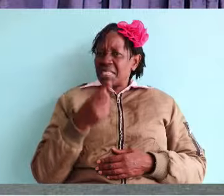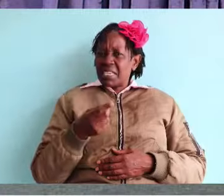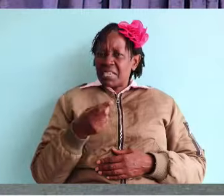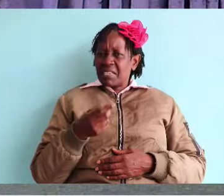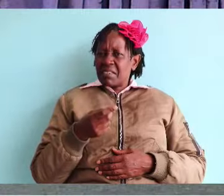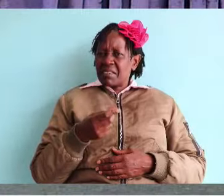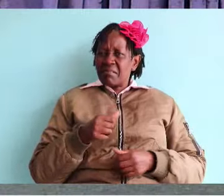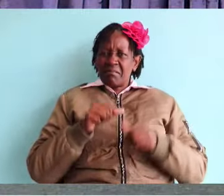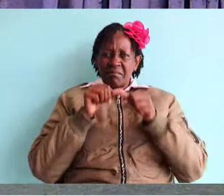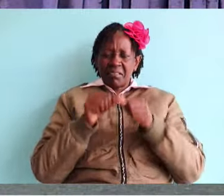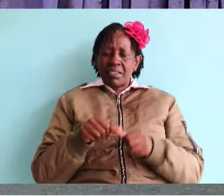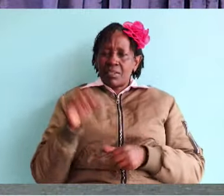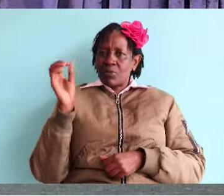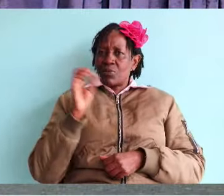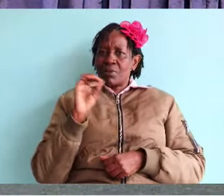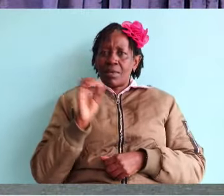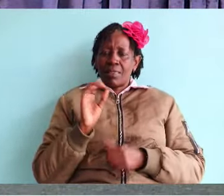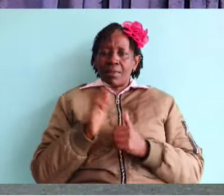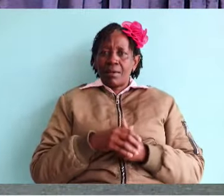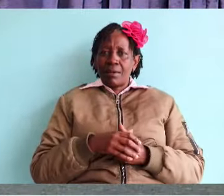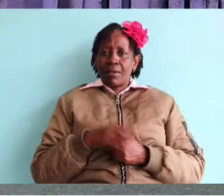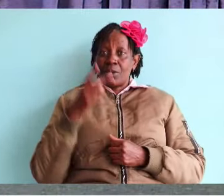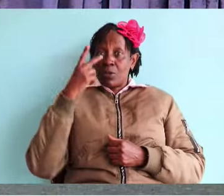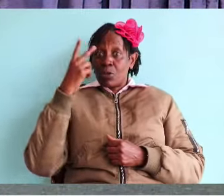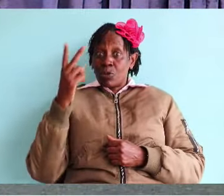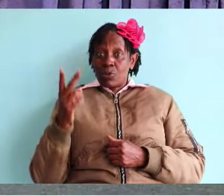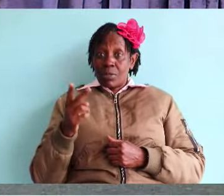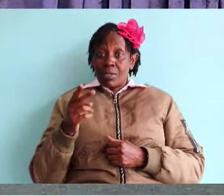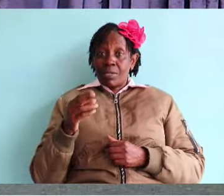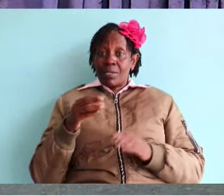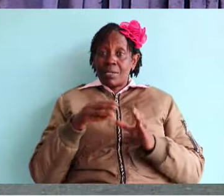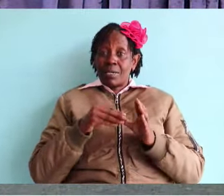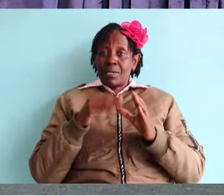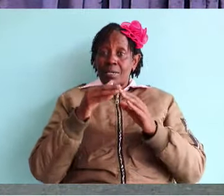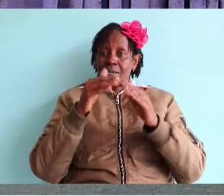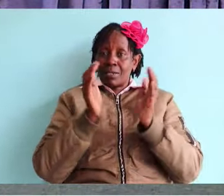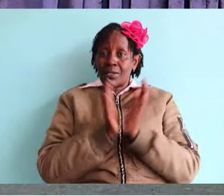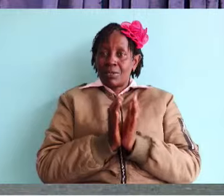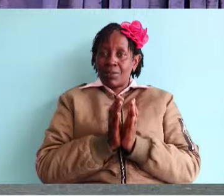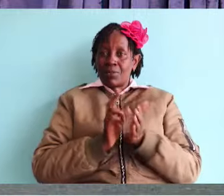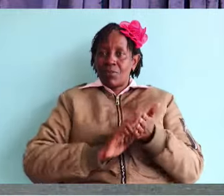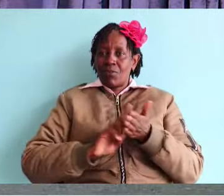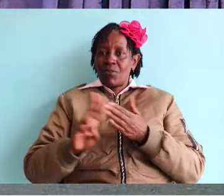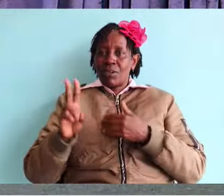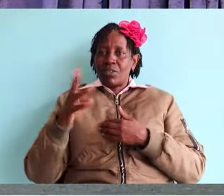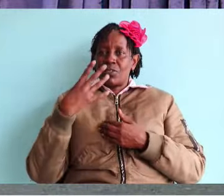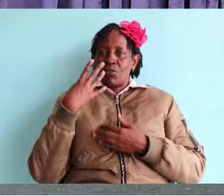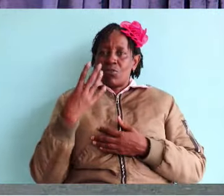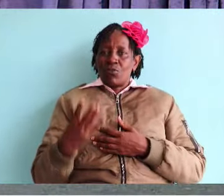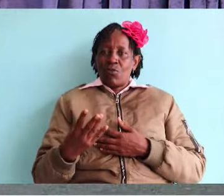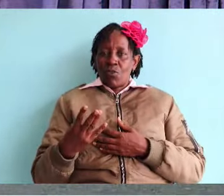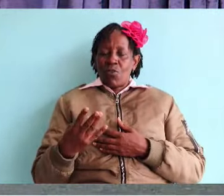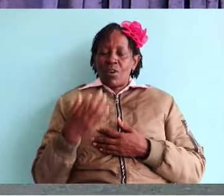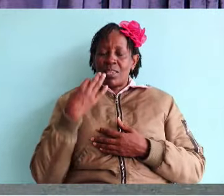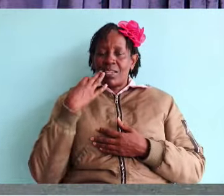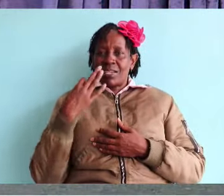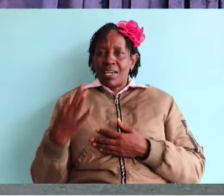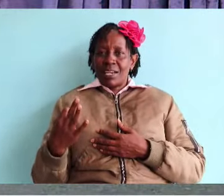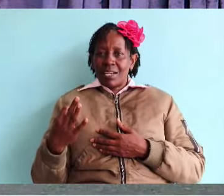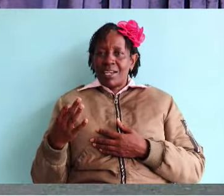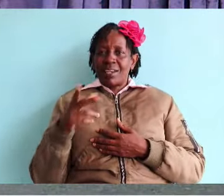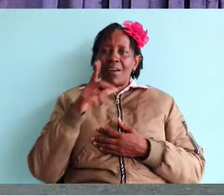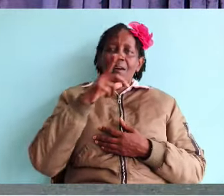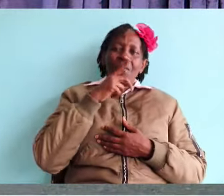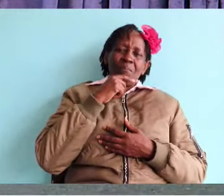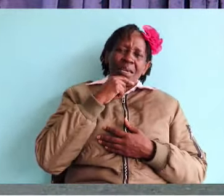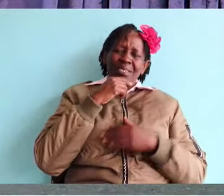you see, there Gideon in verse 4, he is with his 300 men, exhausted and